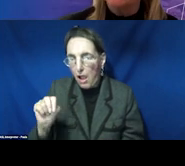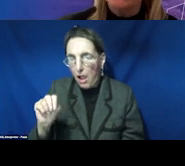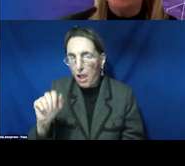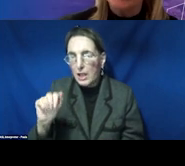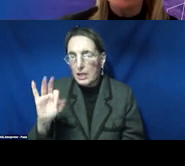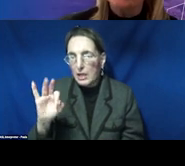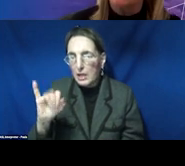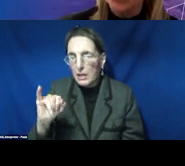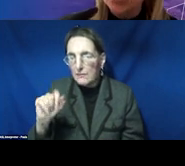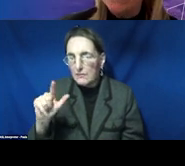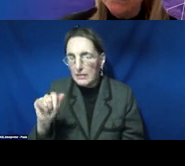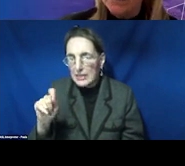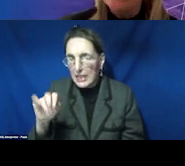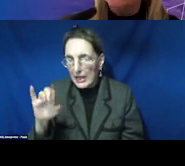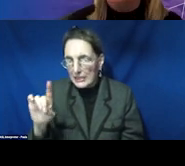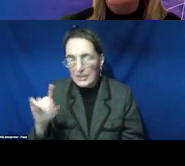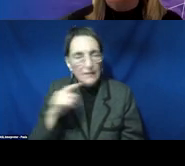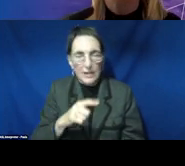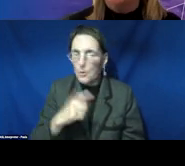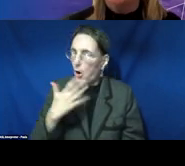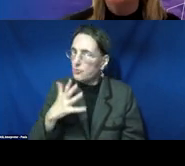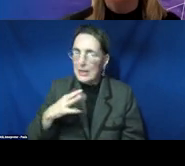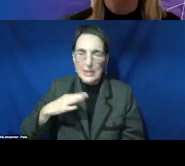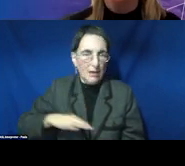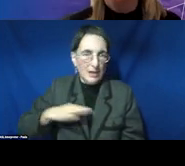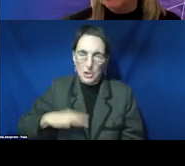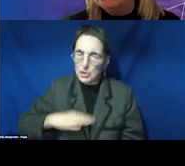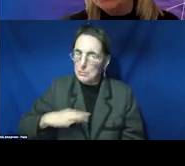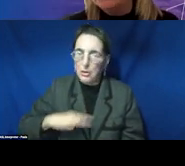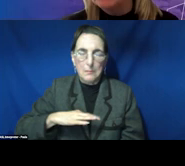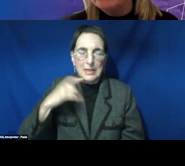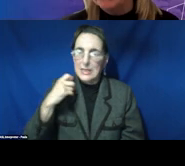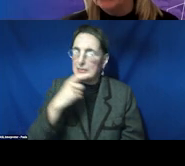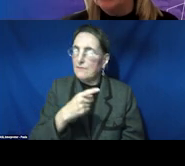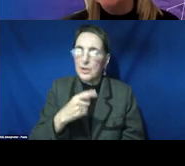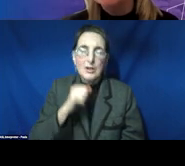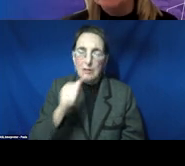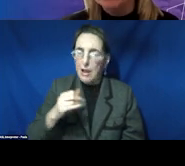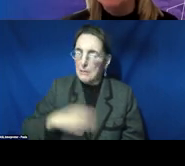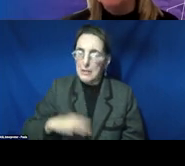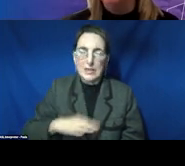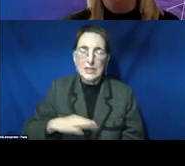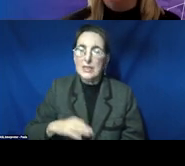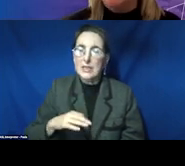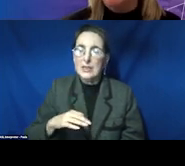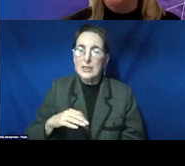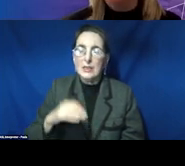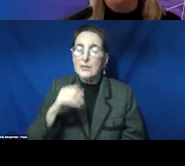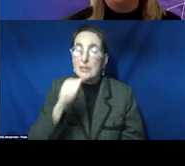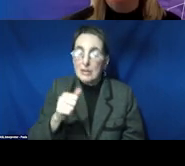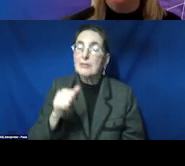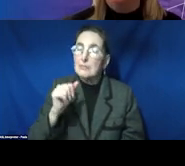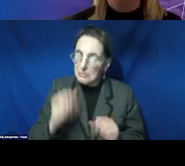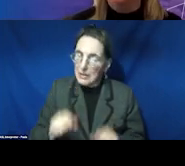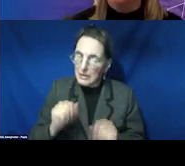to submit proposals to NSF because of their inability to comply with federal-wide compliance,